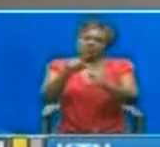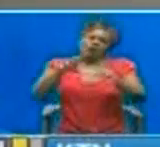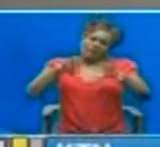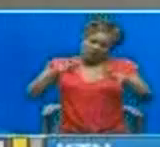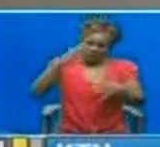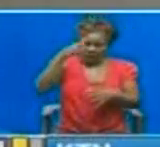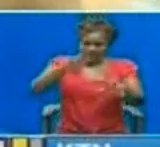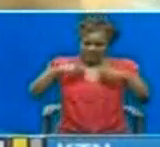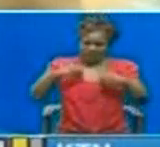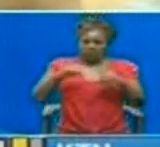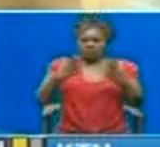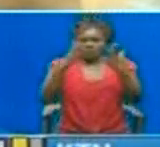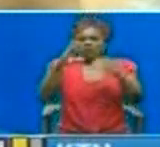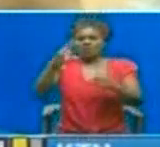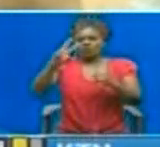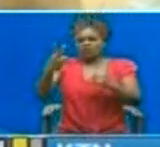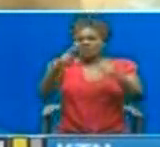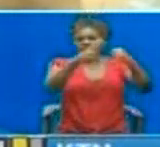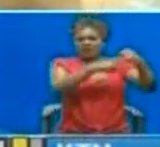why on